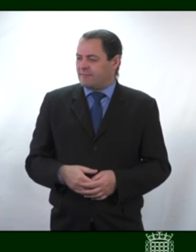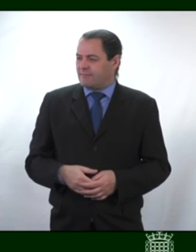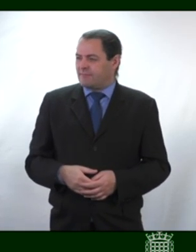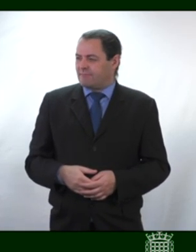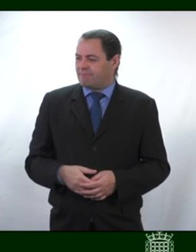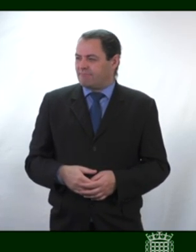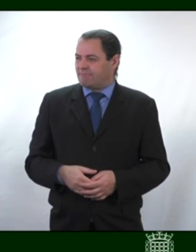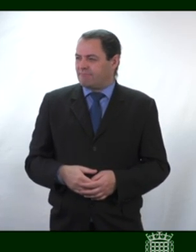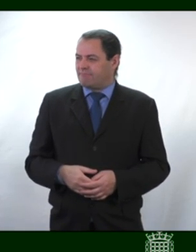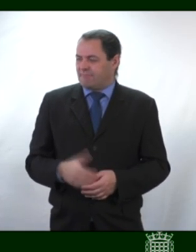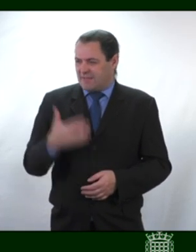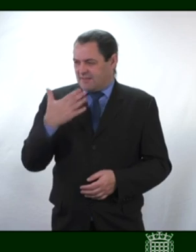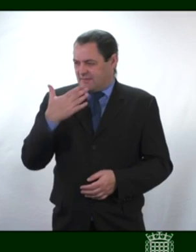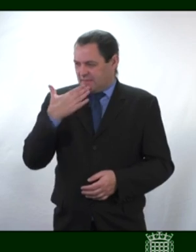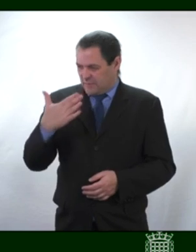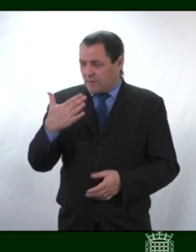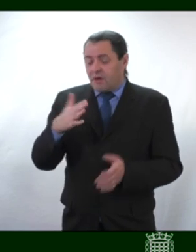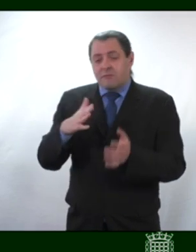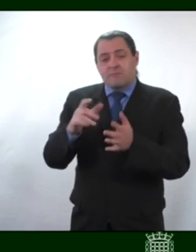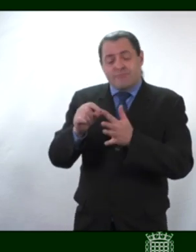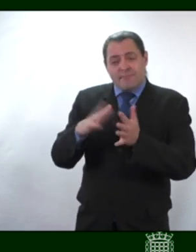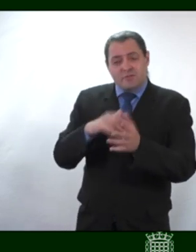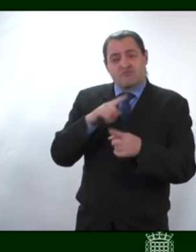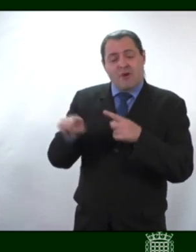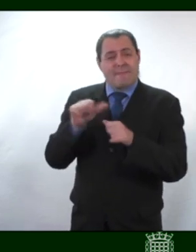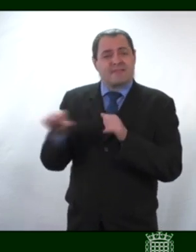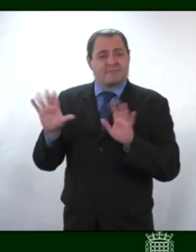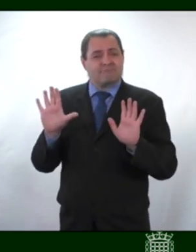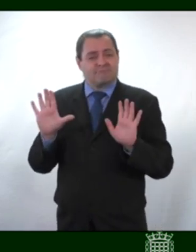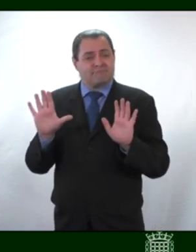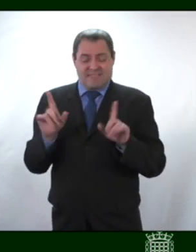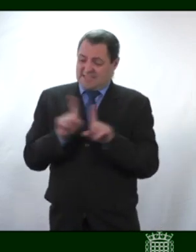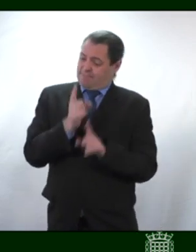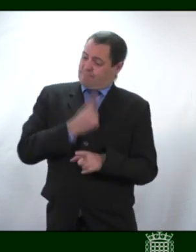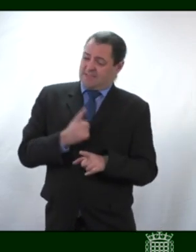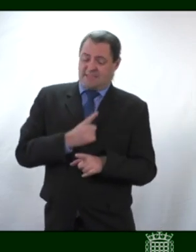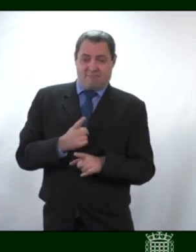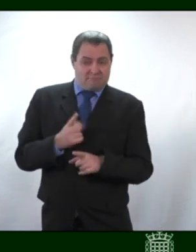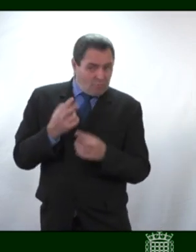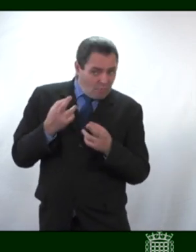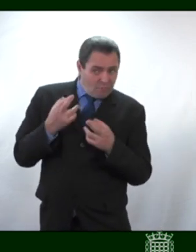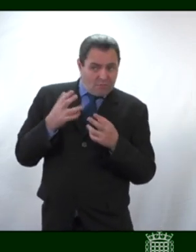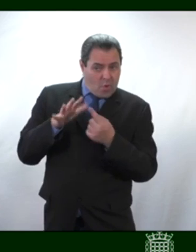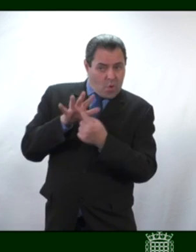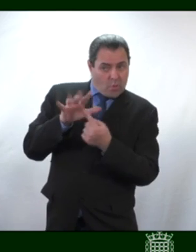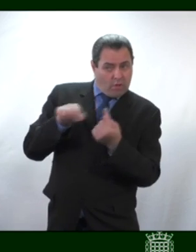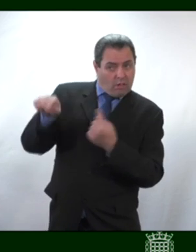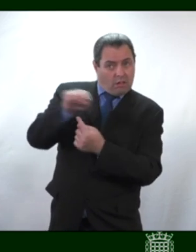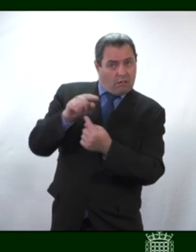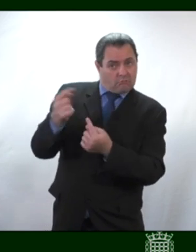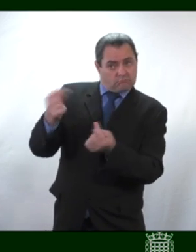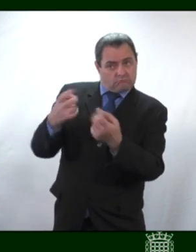precisely to do that, and he, like me, he very much hopes that the local leadership in Greater